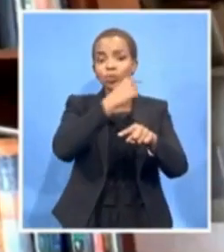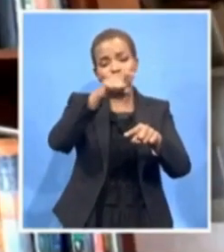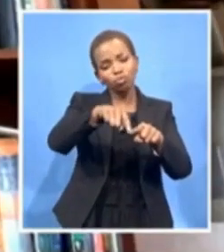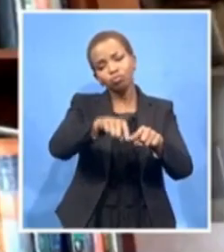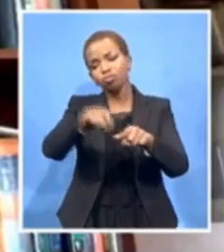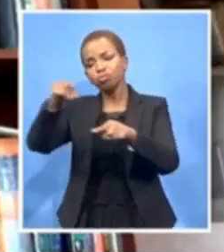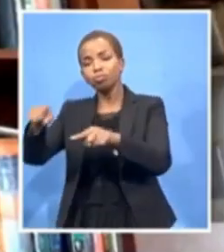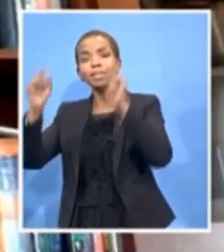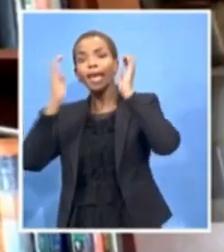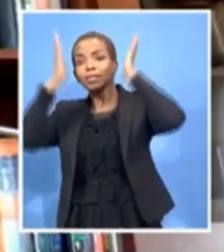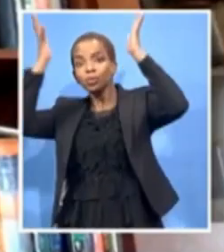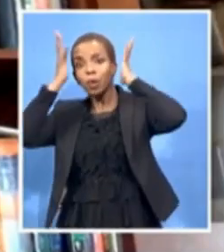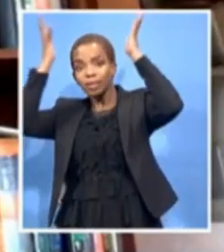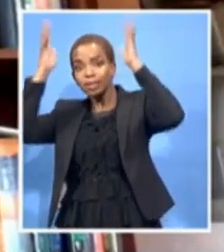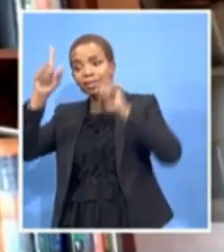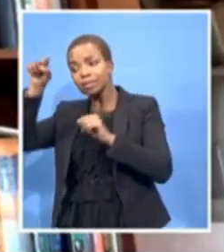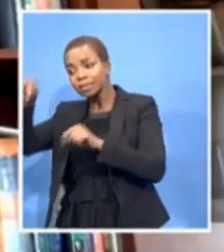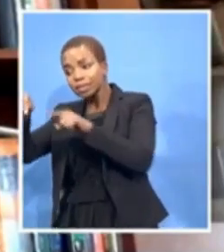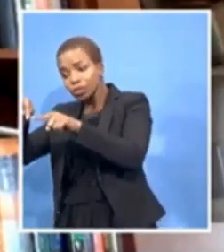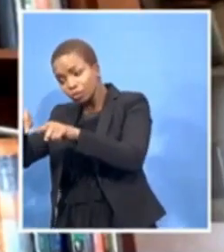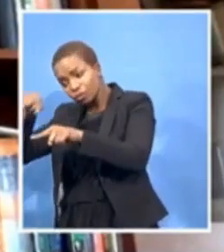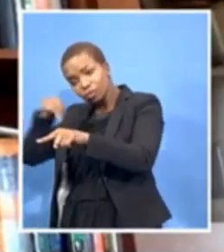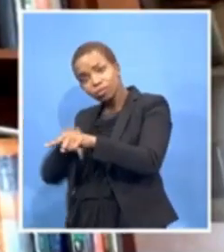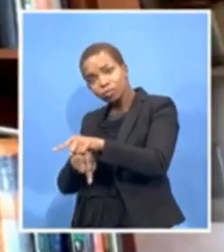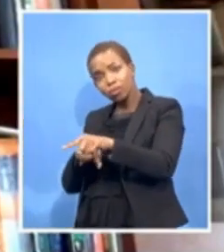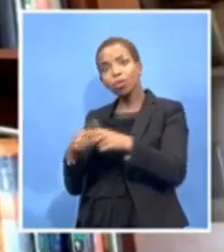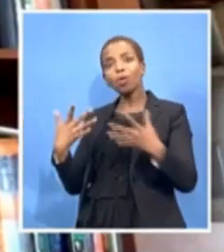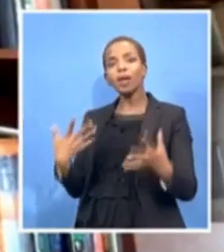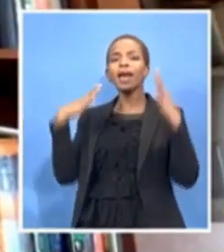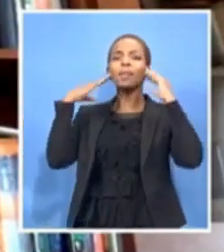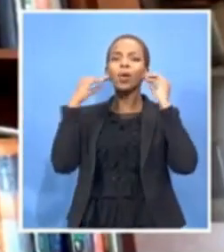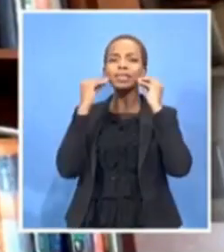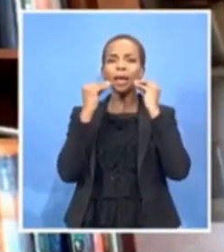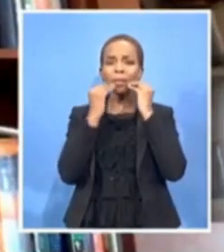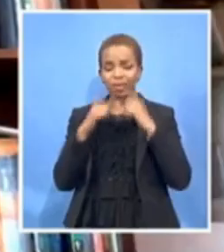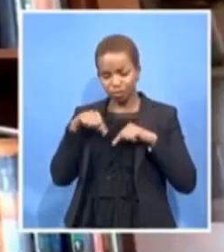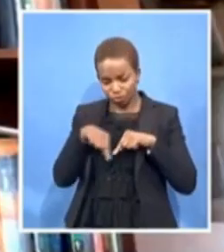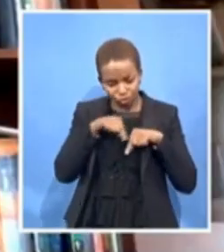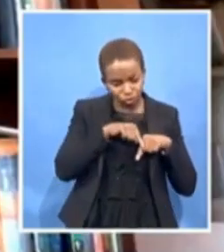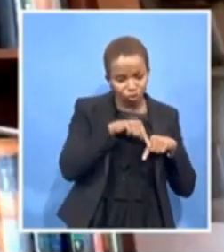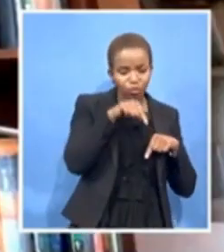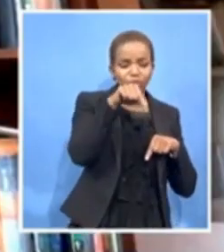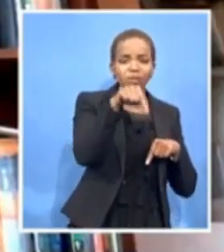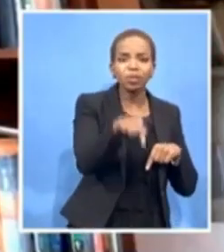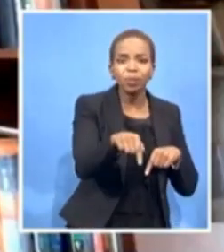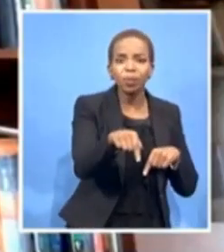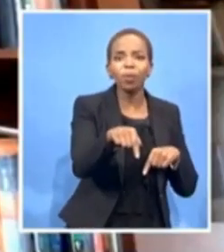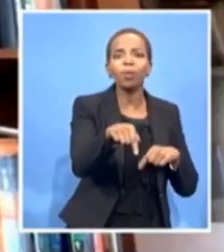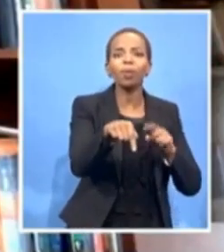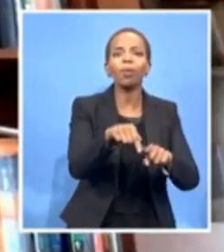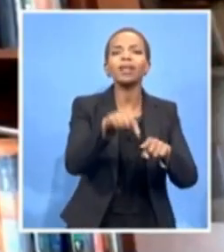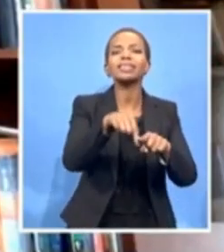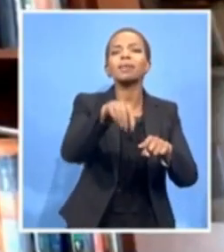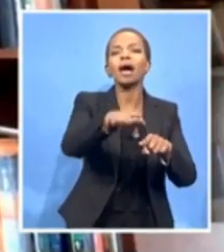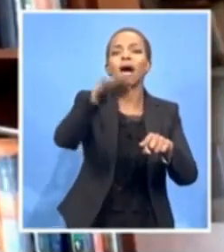Eswatini through to Mozambique, and from Mozambique through to Zimbabwe, and from Zimbabwe through to Angola,